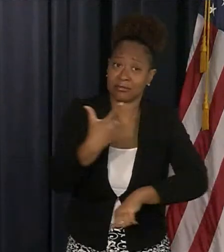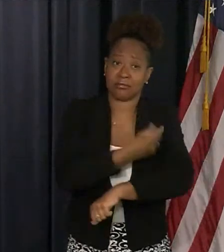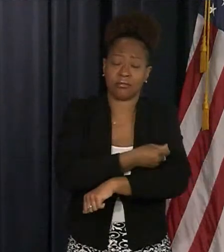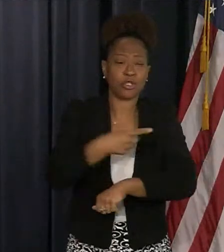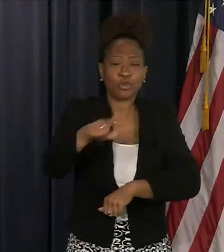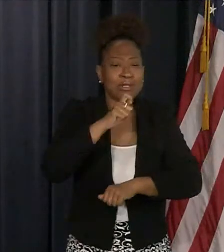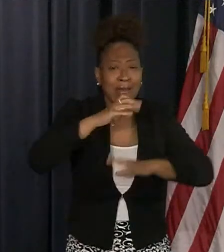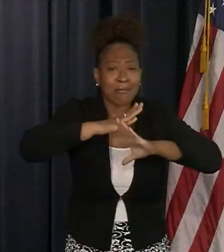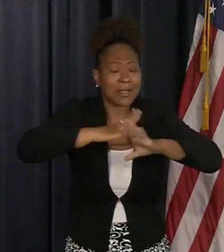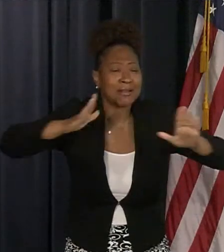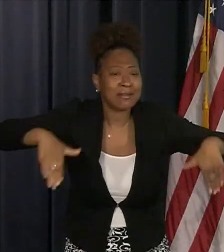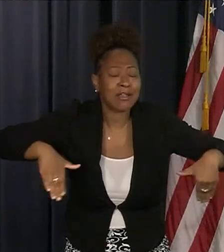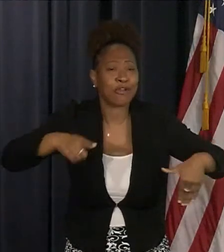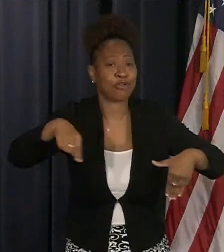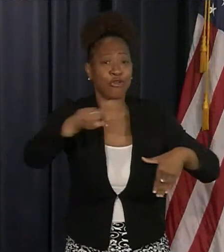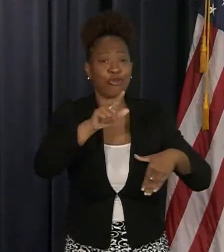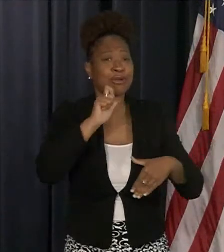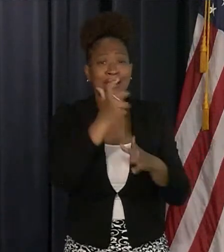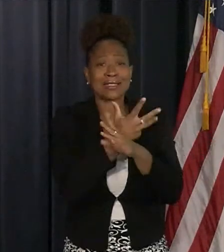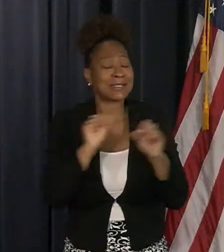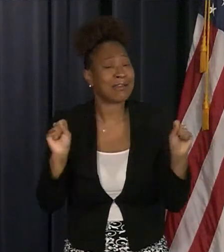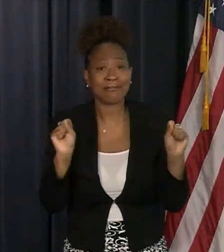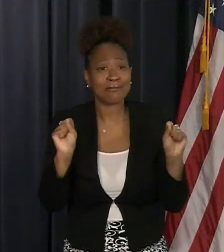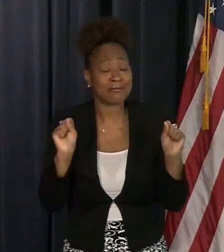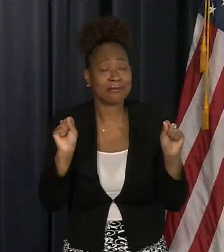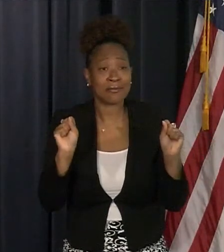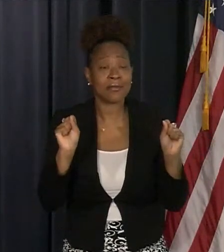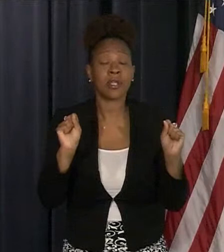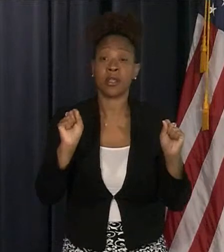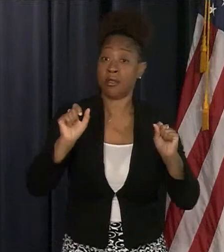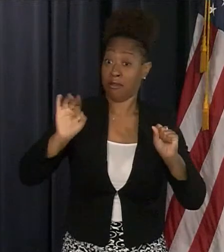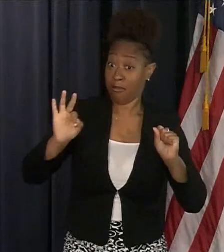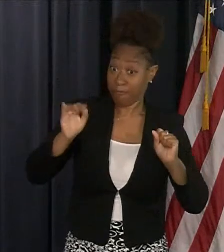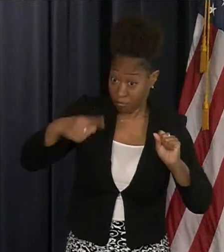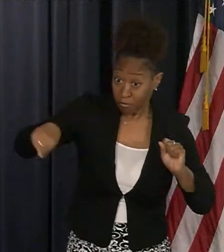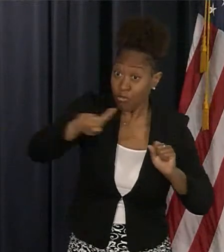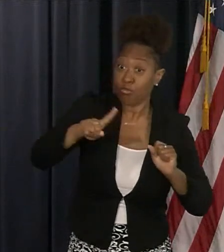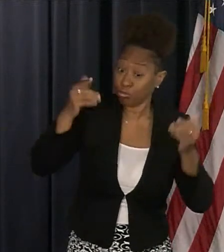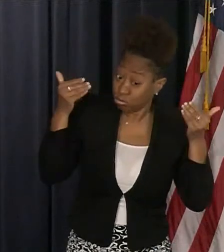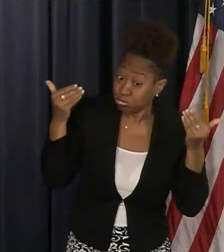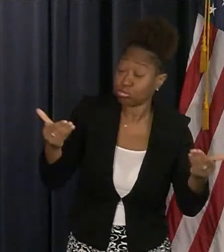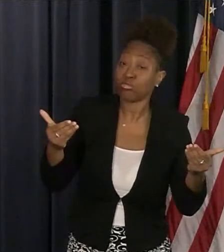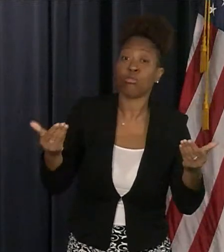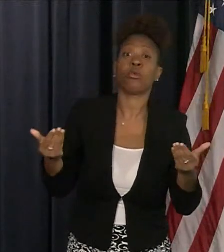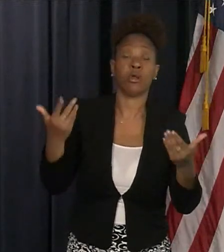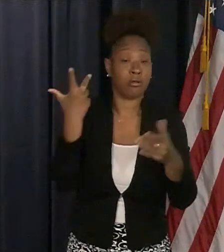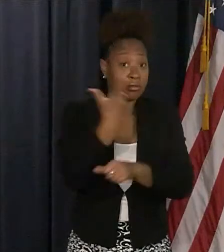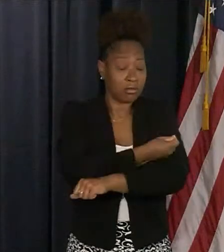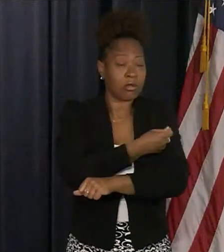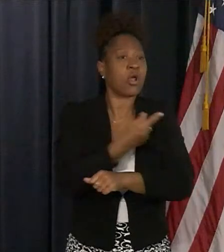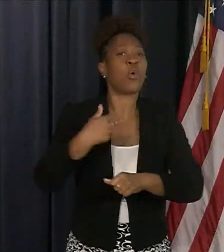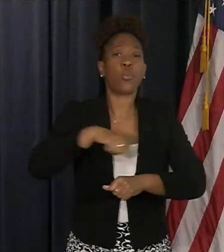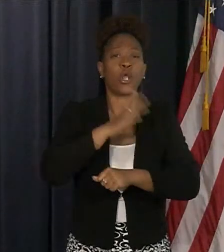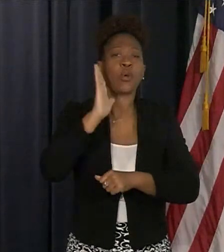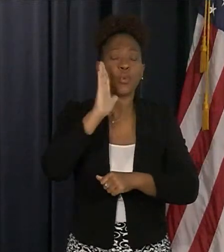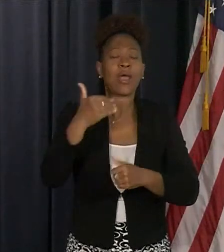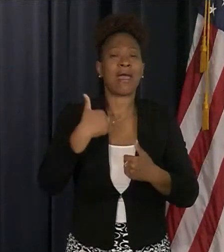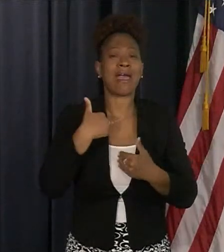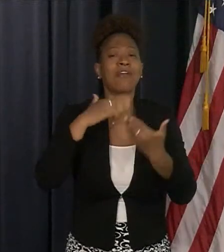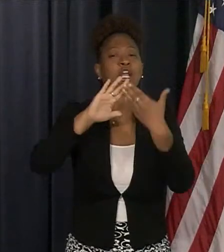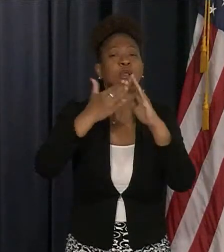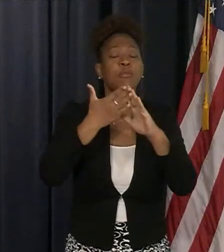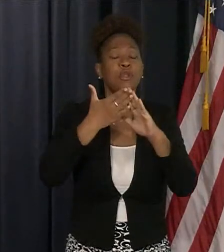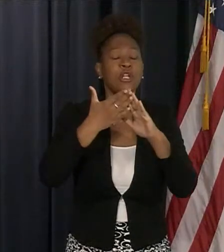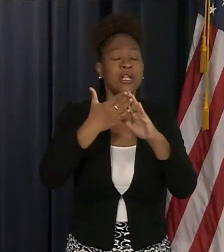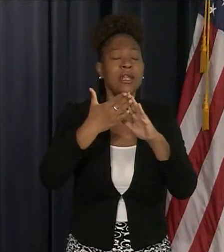unprotected. They are unsafe. And if we had more people to get the vaccine, we would get to community immunity, which is